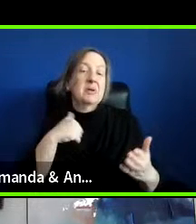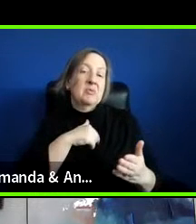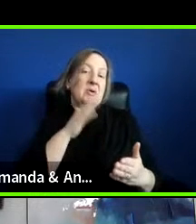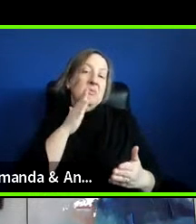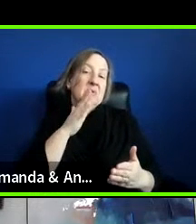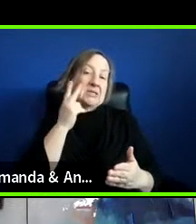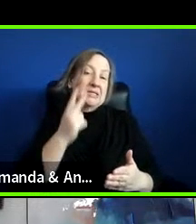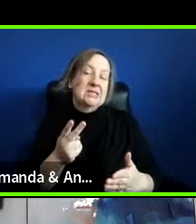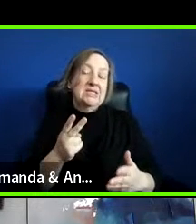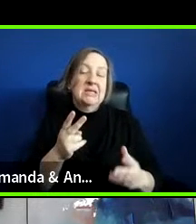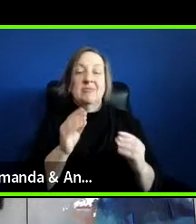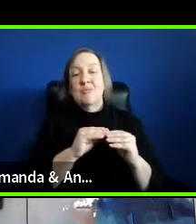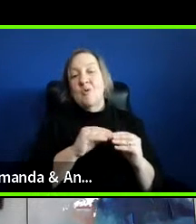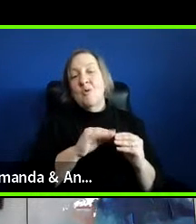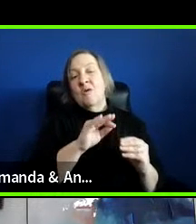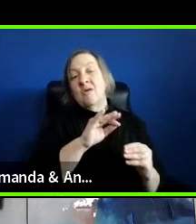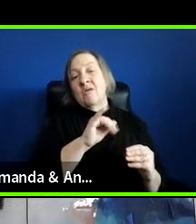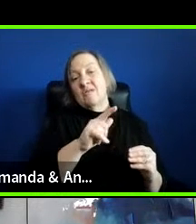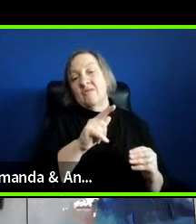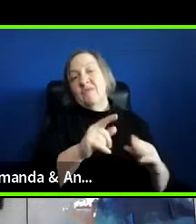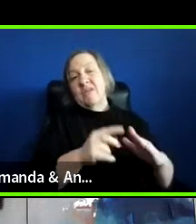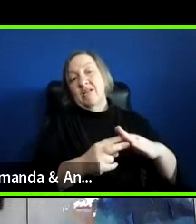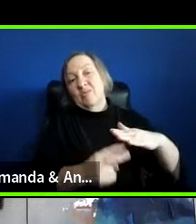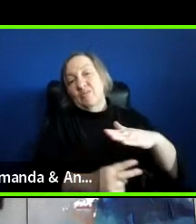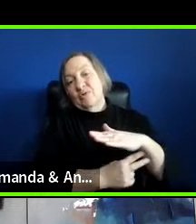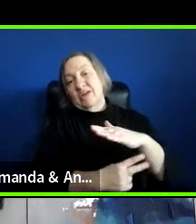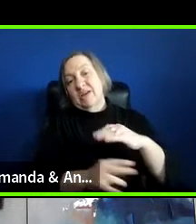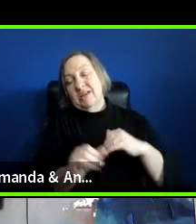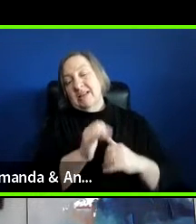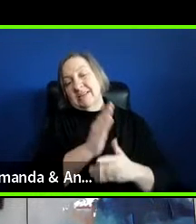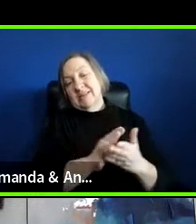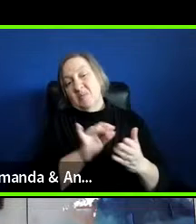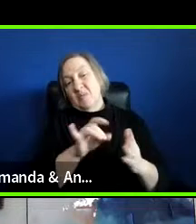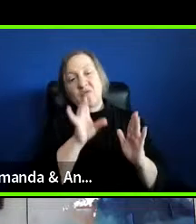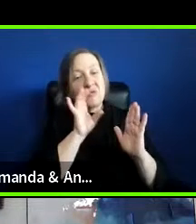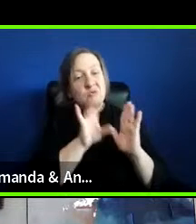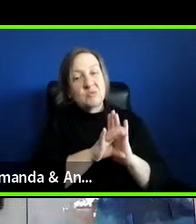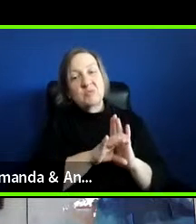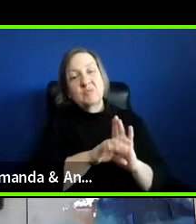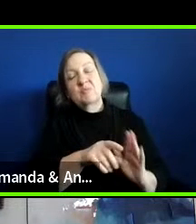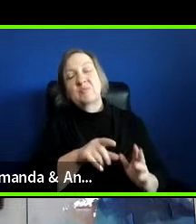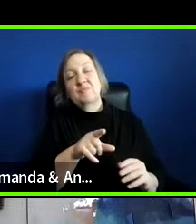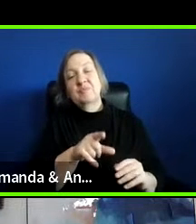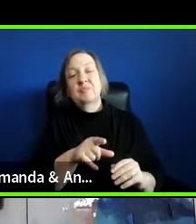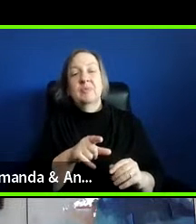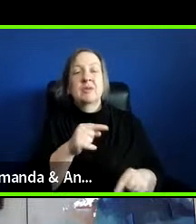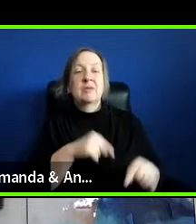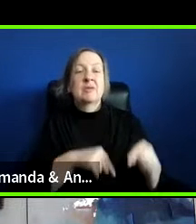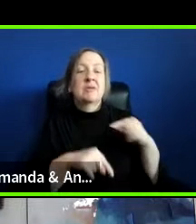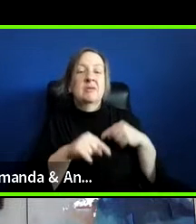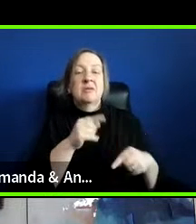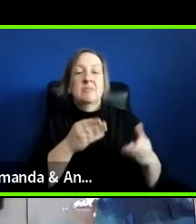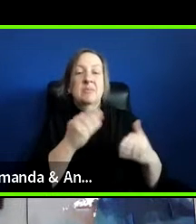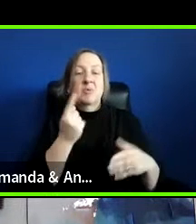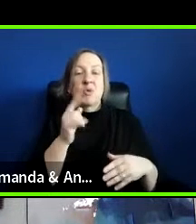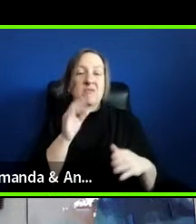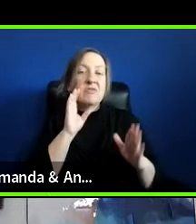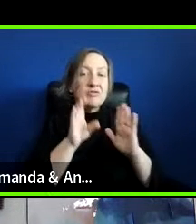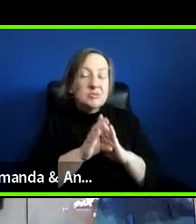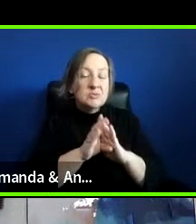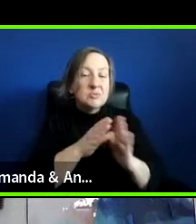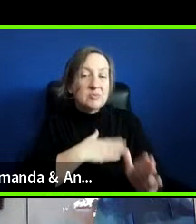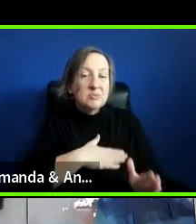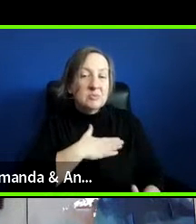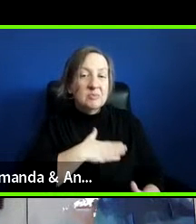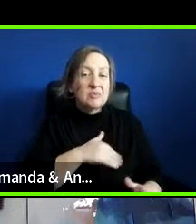of the fill or bridge like we saw in some of these figures. Can we go back to maybe one of the figures, please,